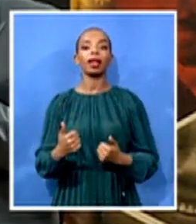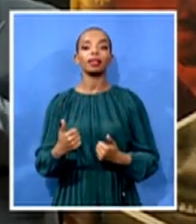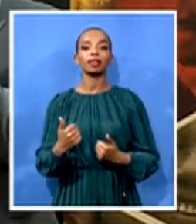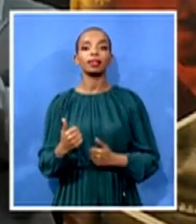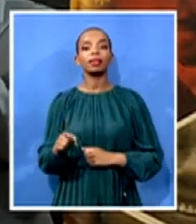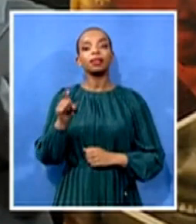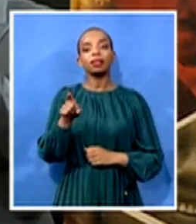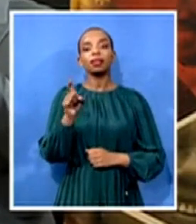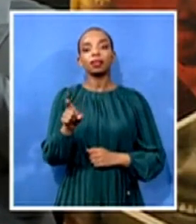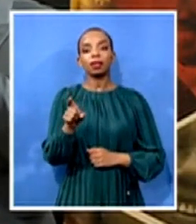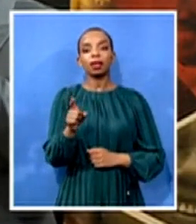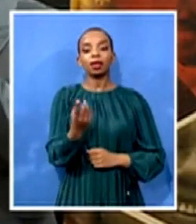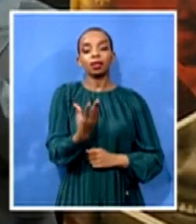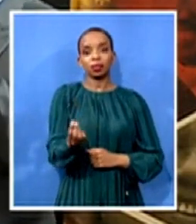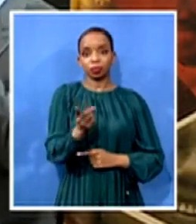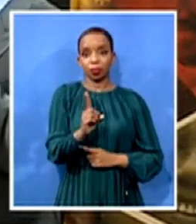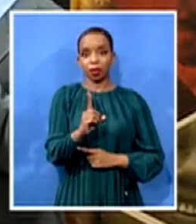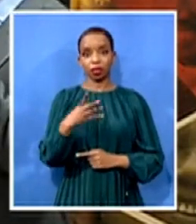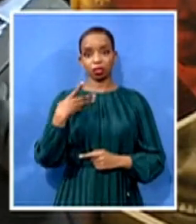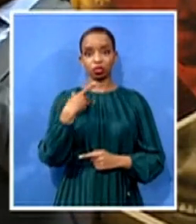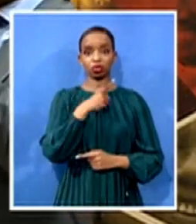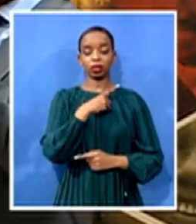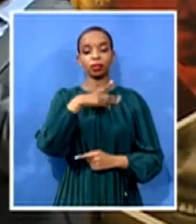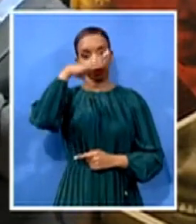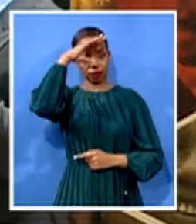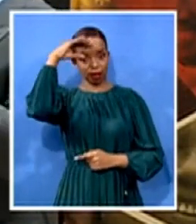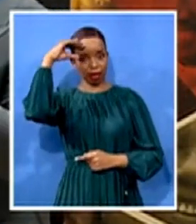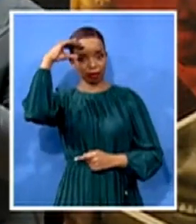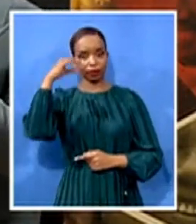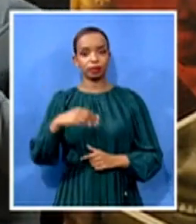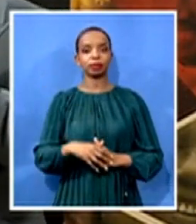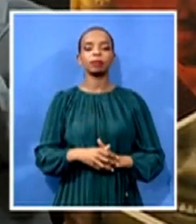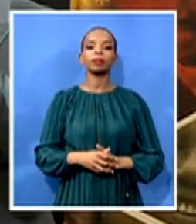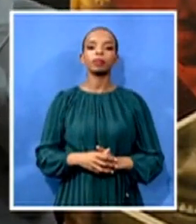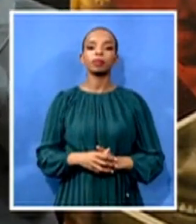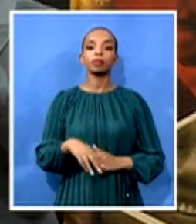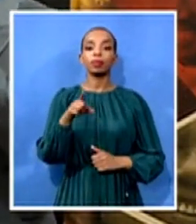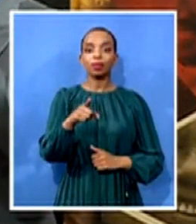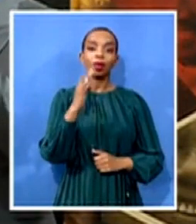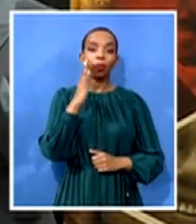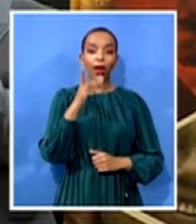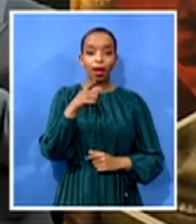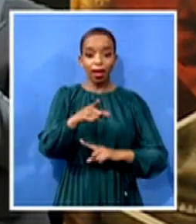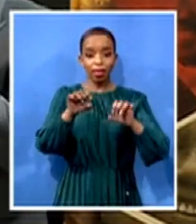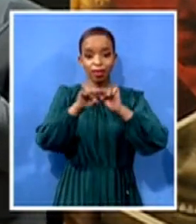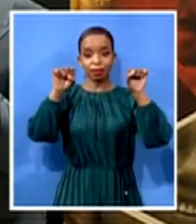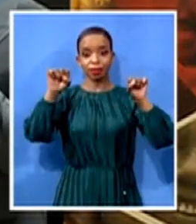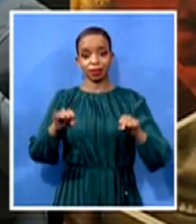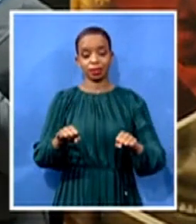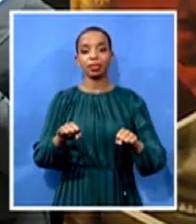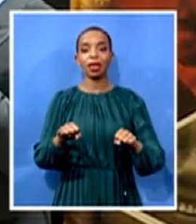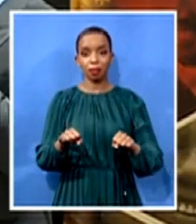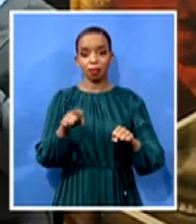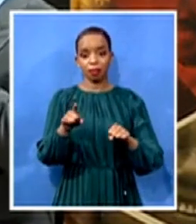doctors and nurses. We have set up systems in place, all the mechanisms, the occupational